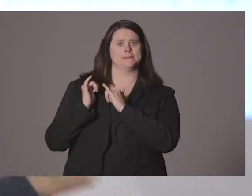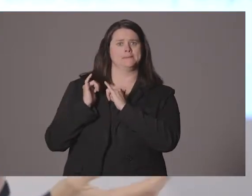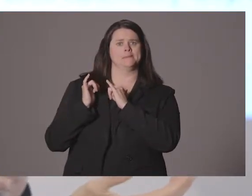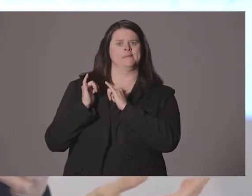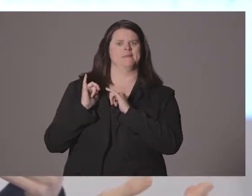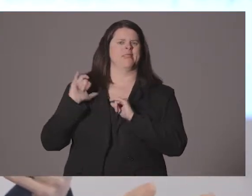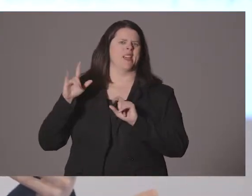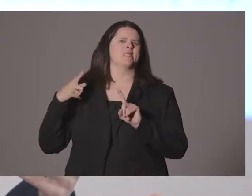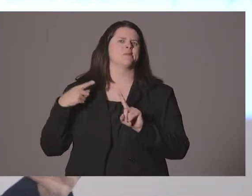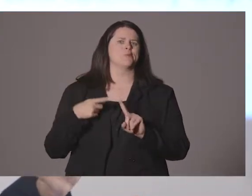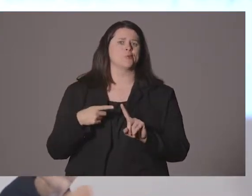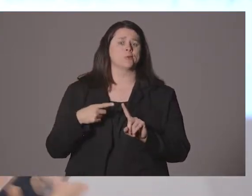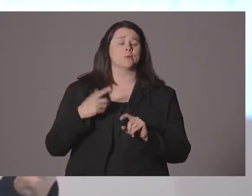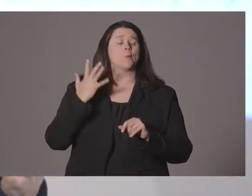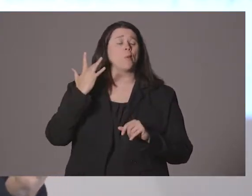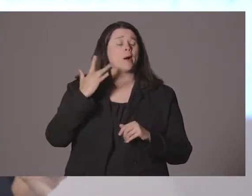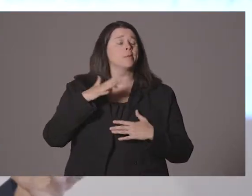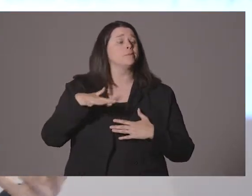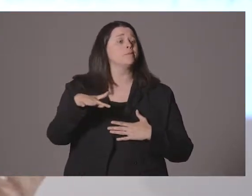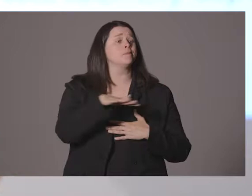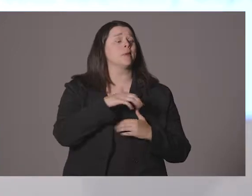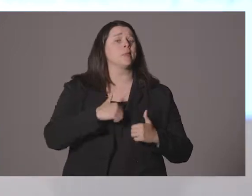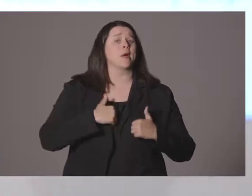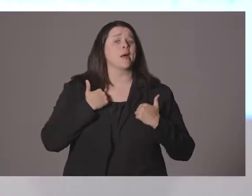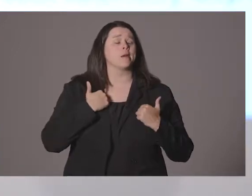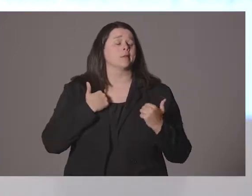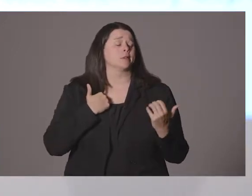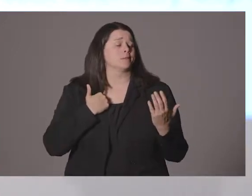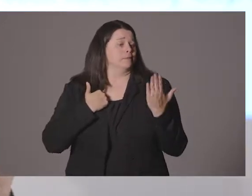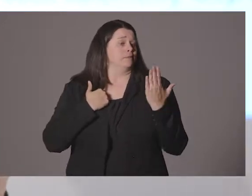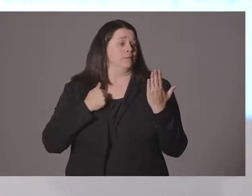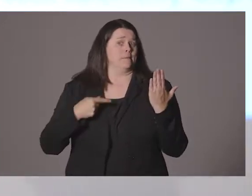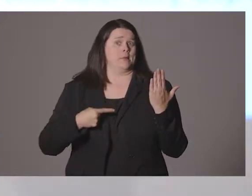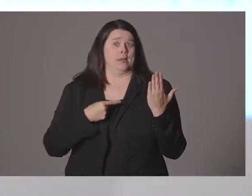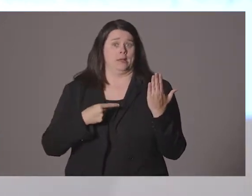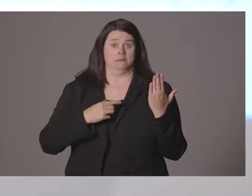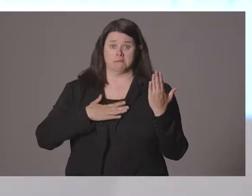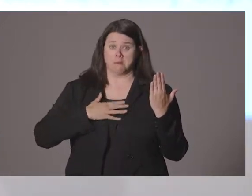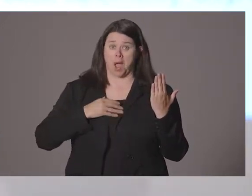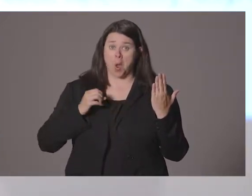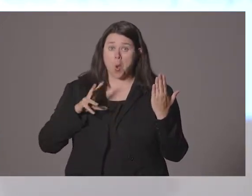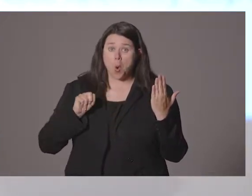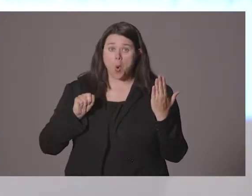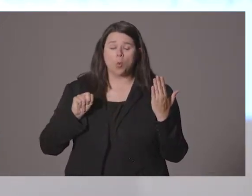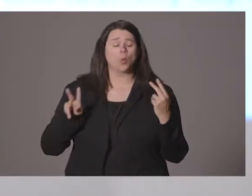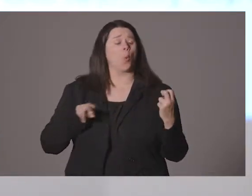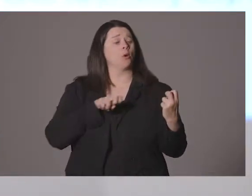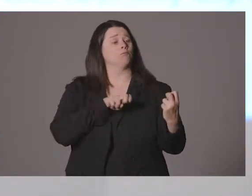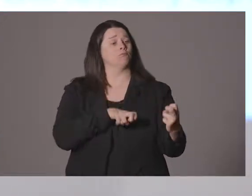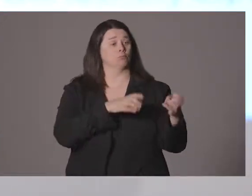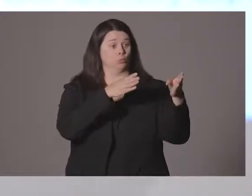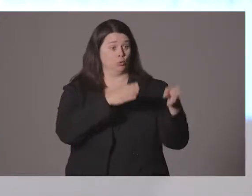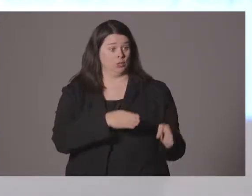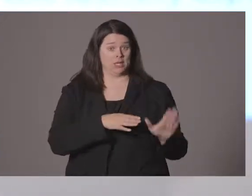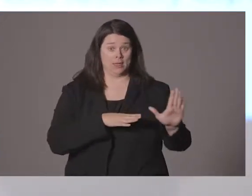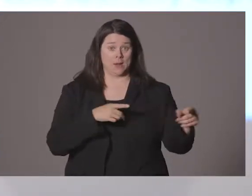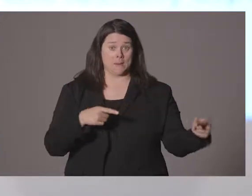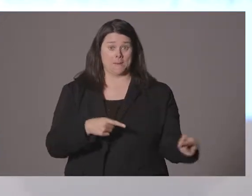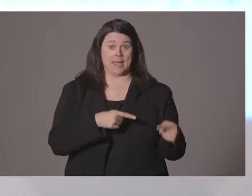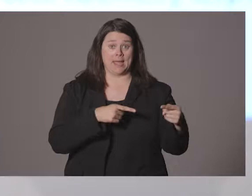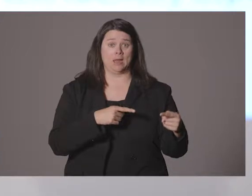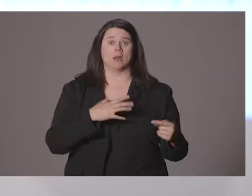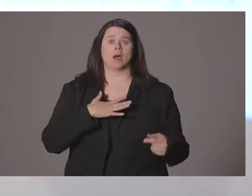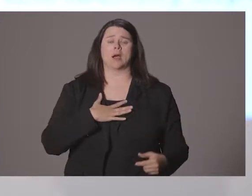bearing witness to pain, there's an impulse to turn away. There's a like, oh, I'd rather